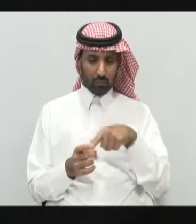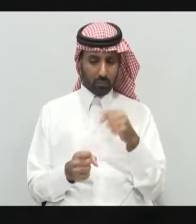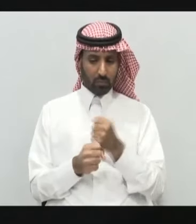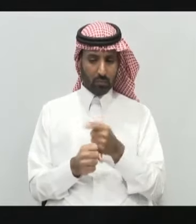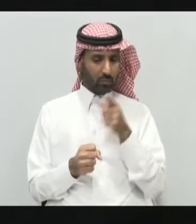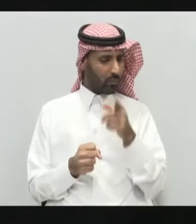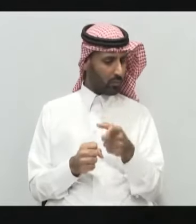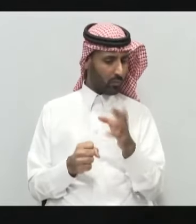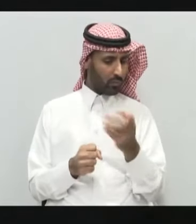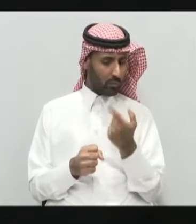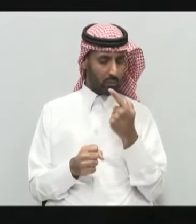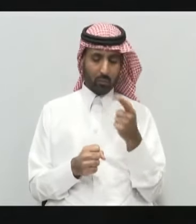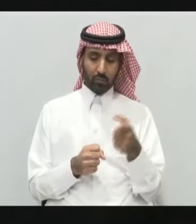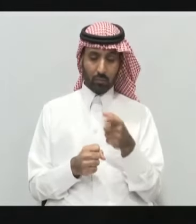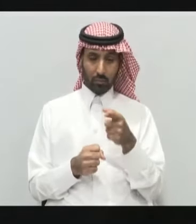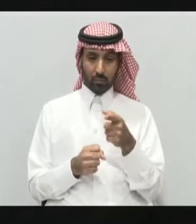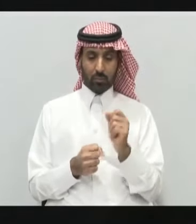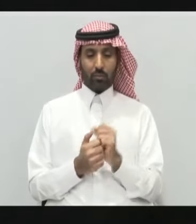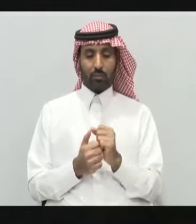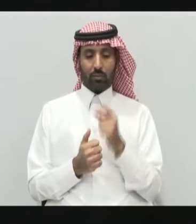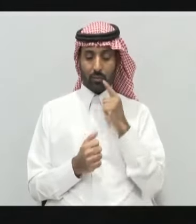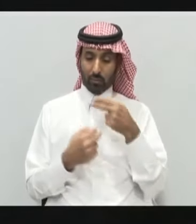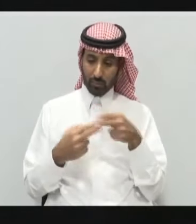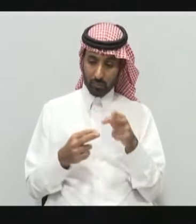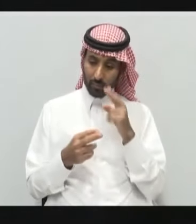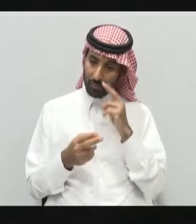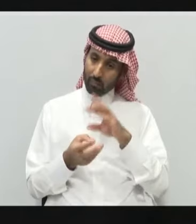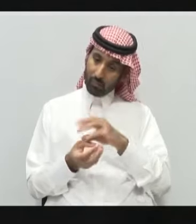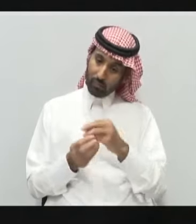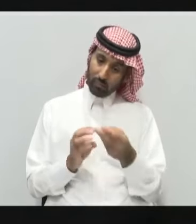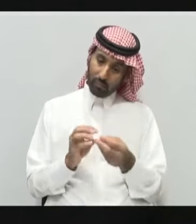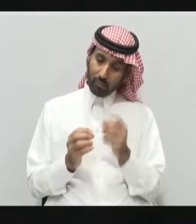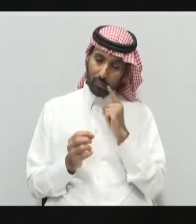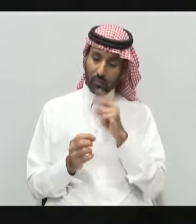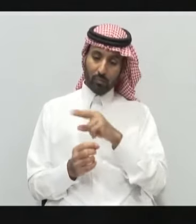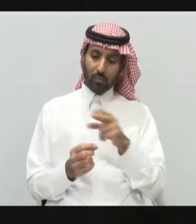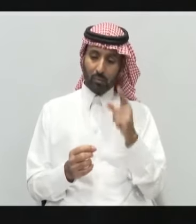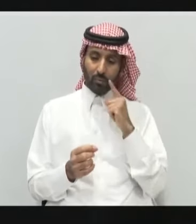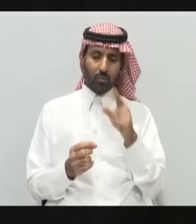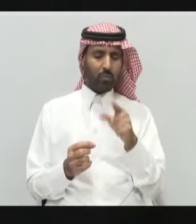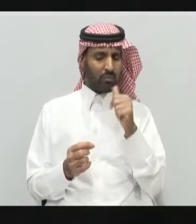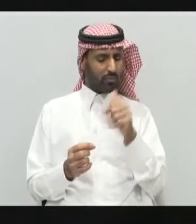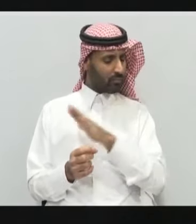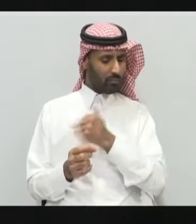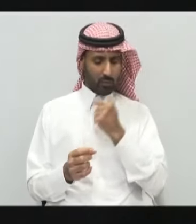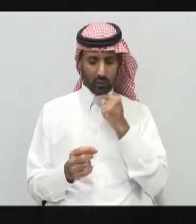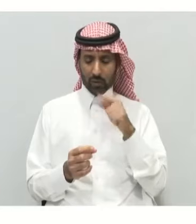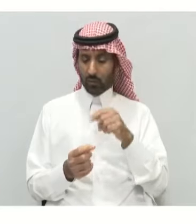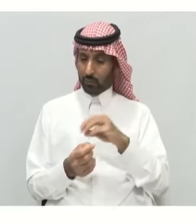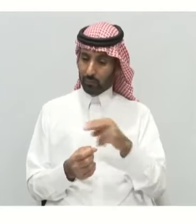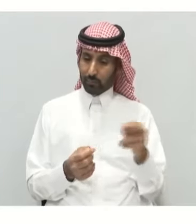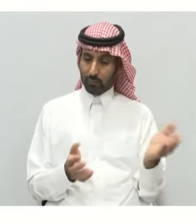pronouns and which one of them that accept changes, making changes, and which one of them do not.